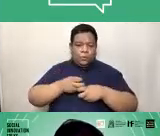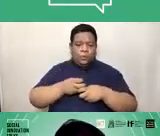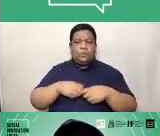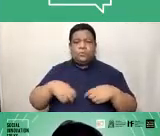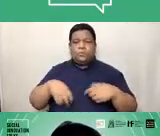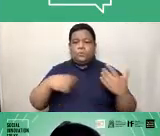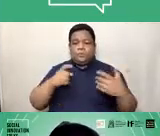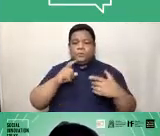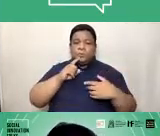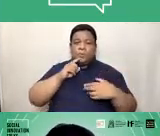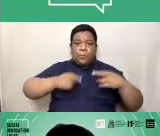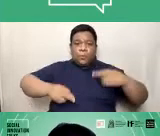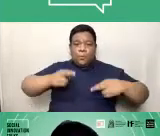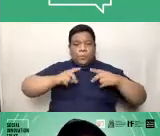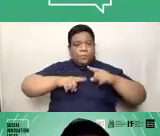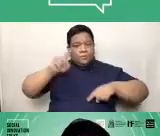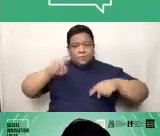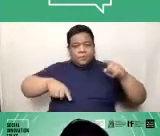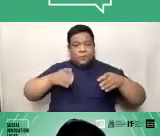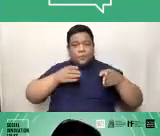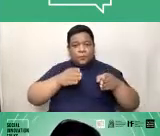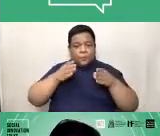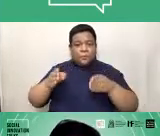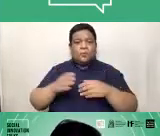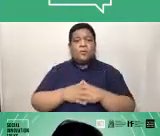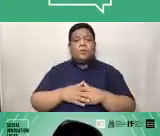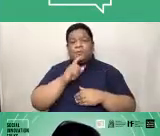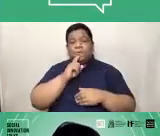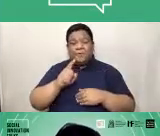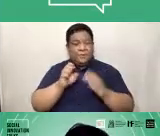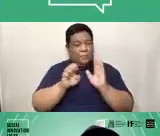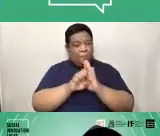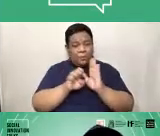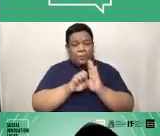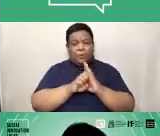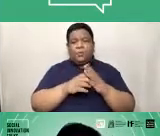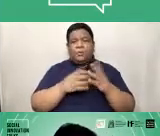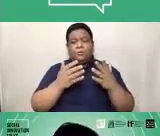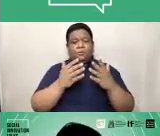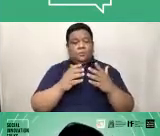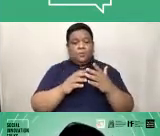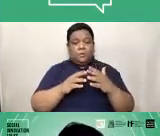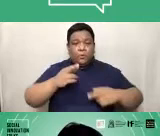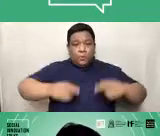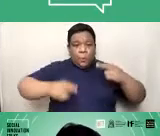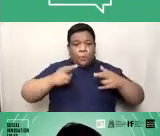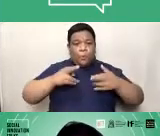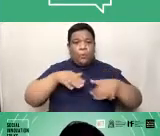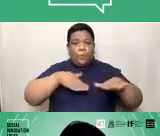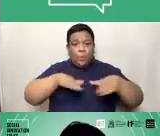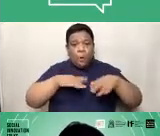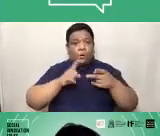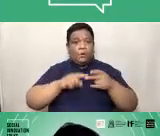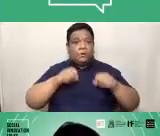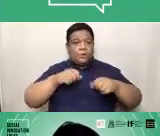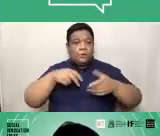in many forms. So think of those complex robots I showed to you before, those ones that walk, the robots that dance, or that can move like